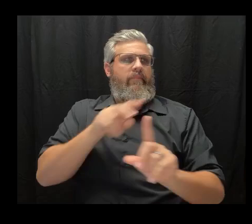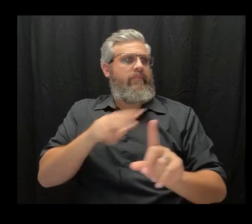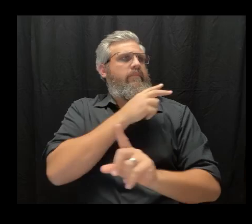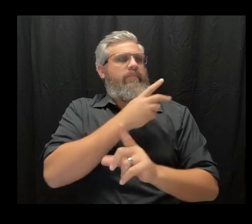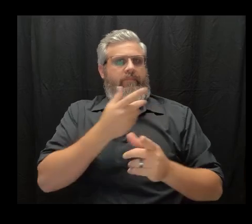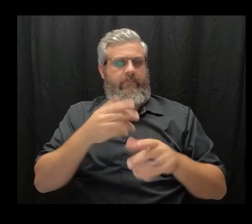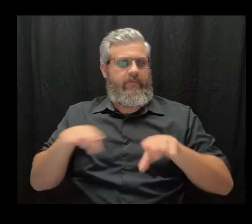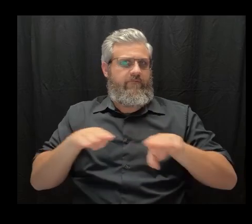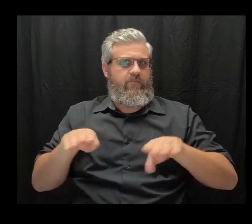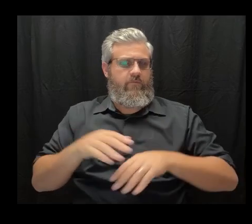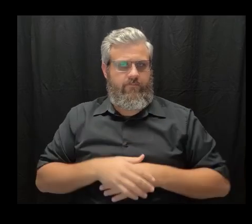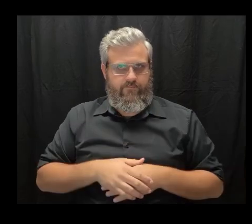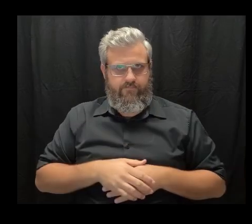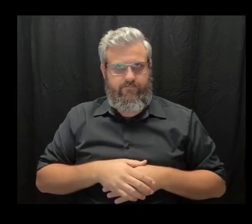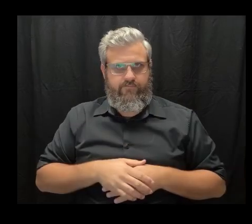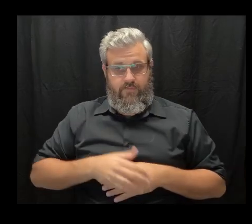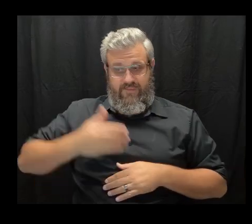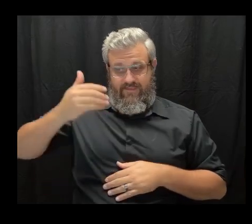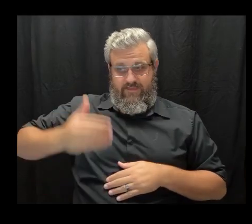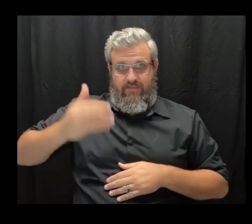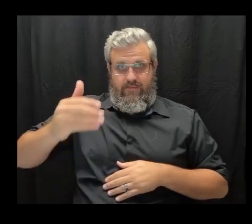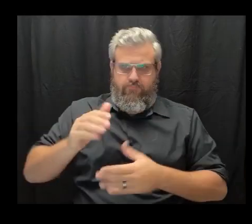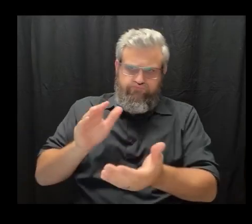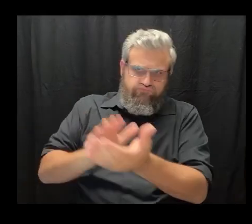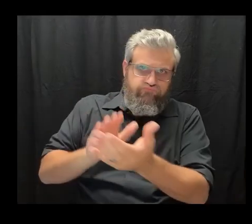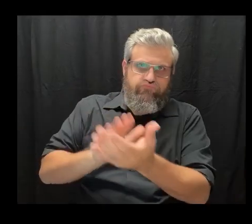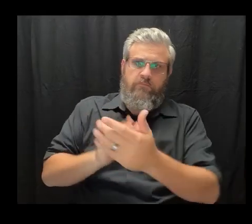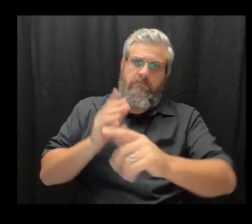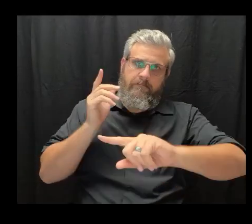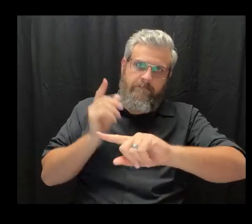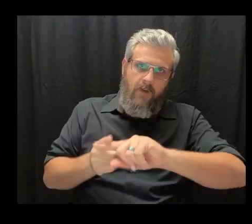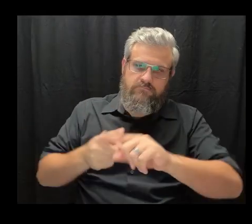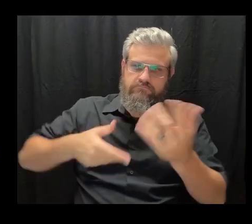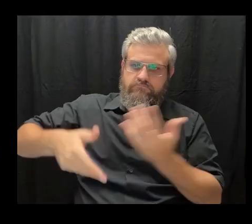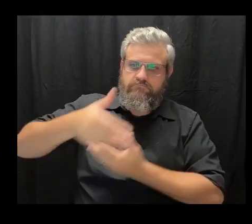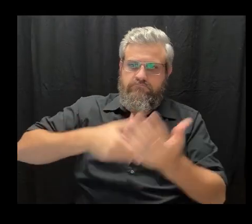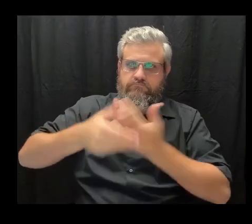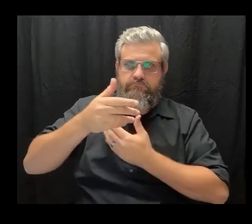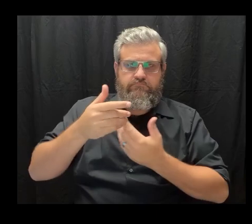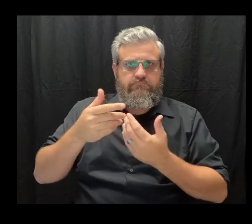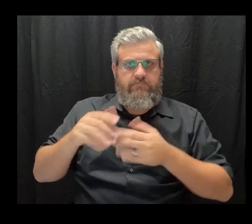Regularly acknowledging pro-social behaviors to reinforce positive actions.